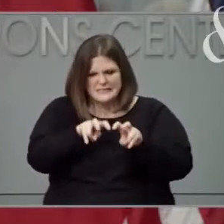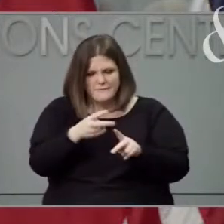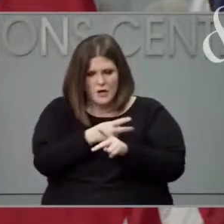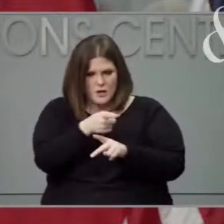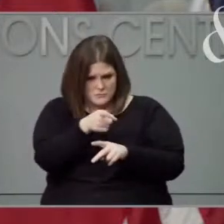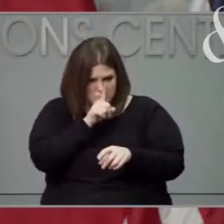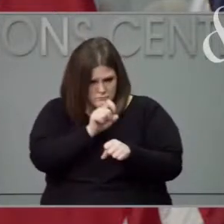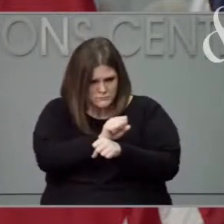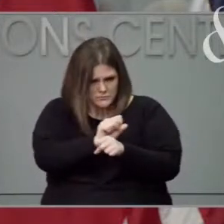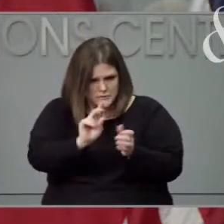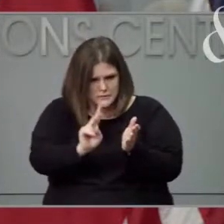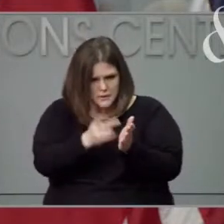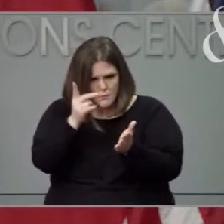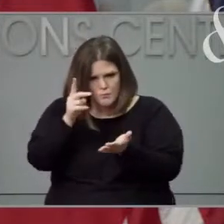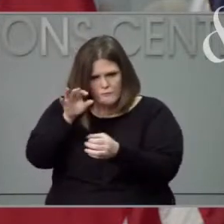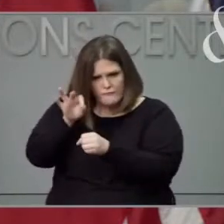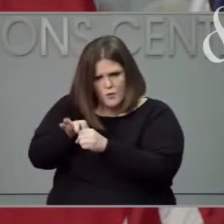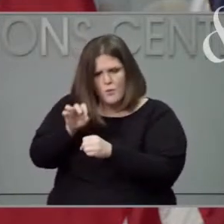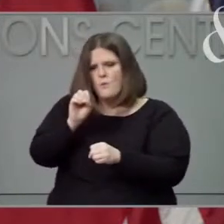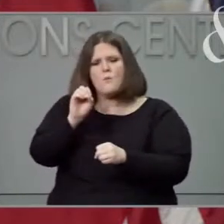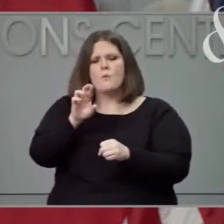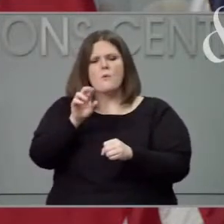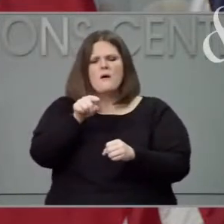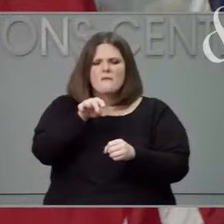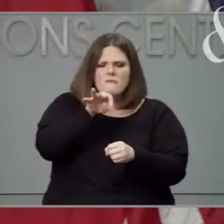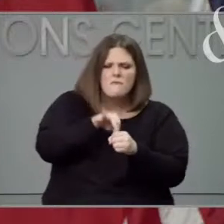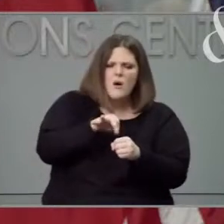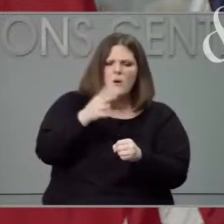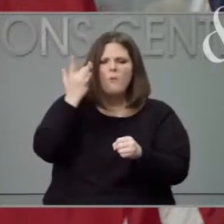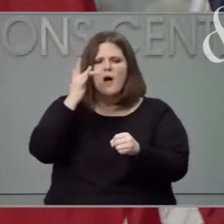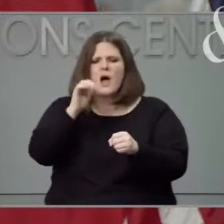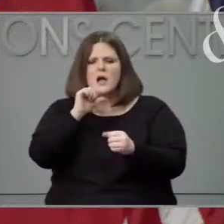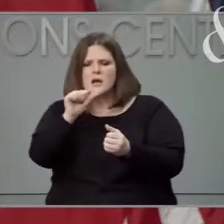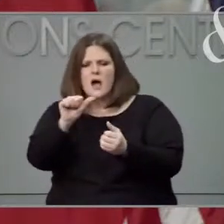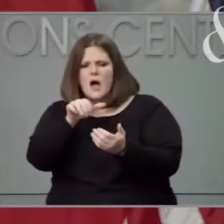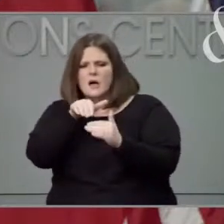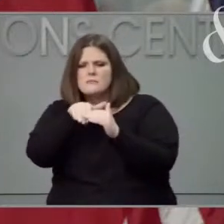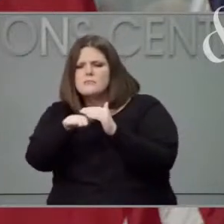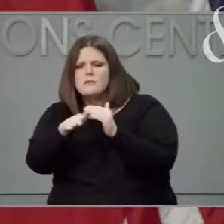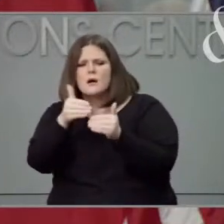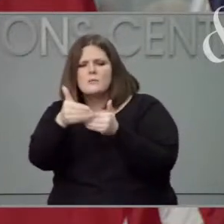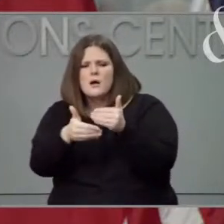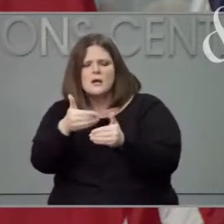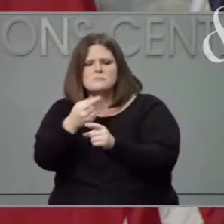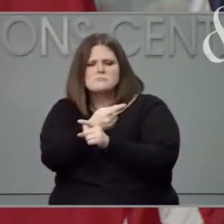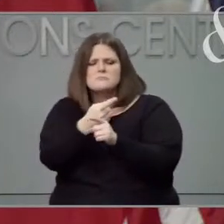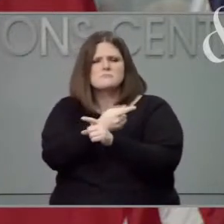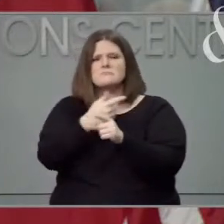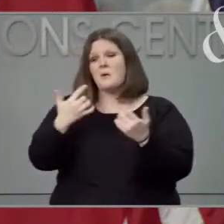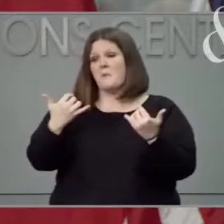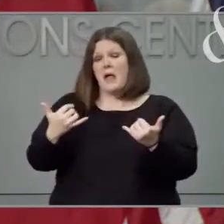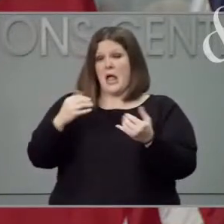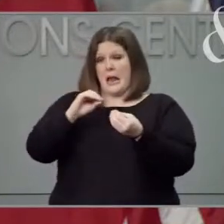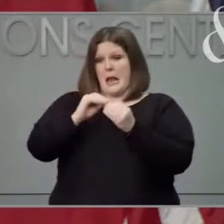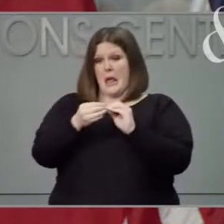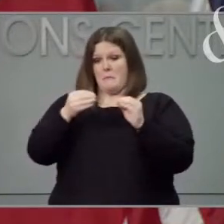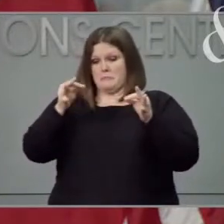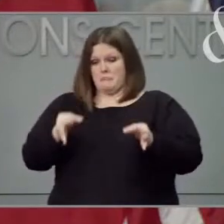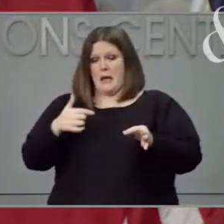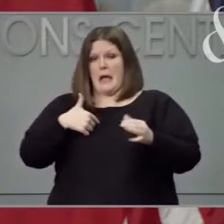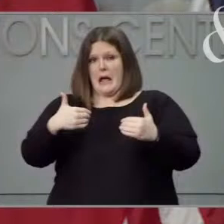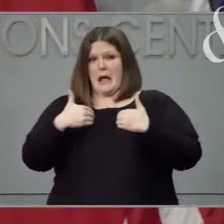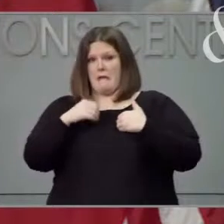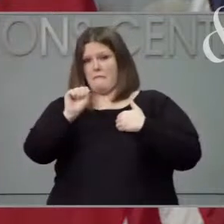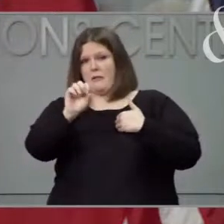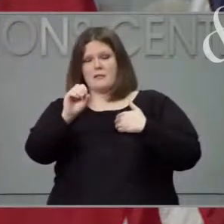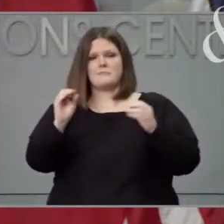they did double vote or if there was any issue in how their ballots were processed. So I don't have that number for you at this time.